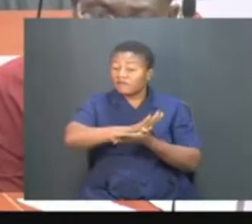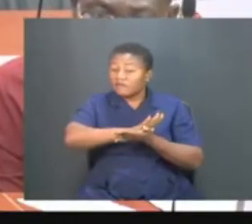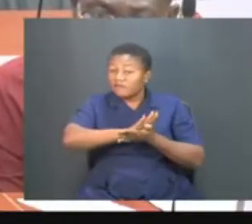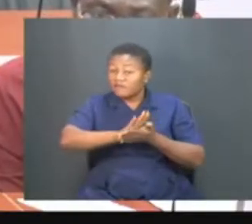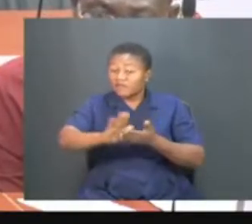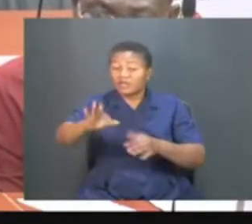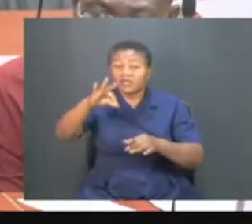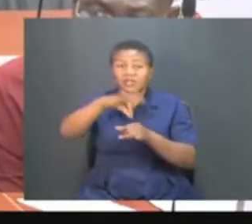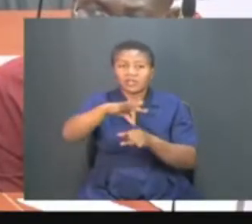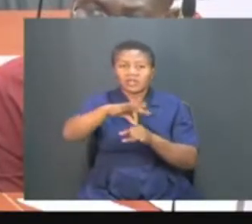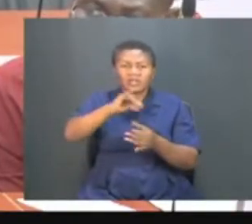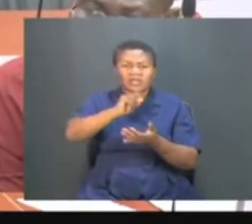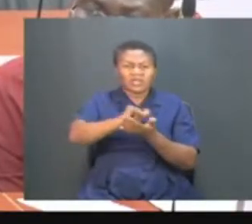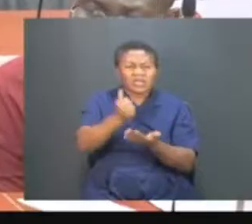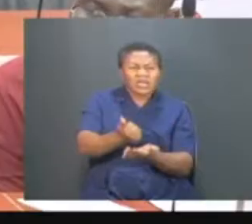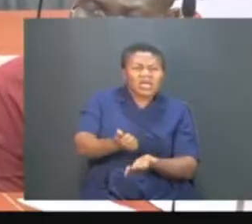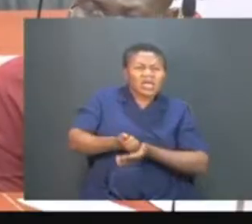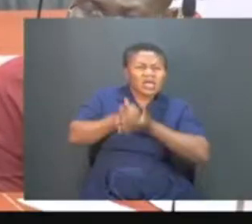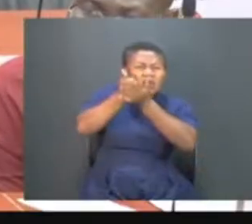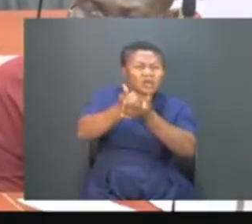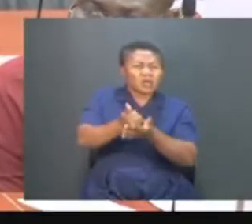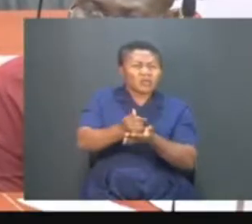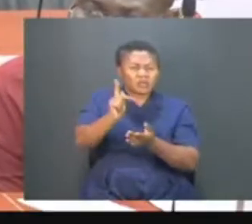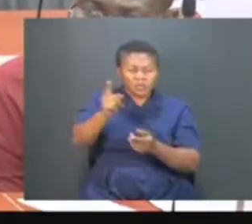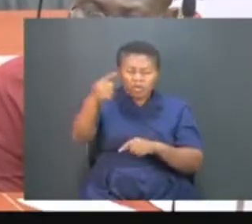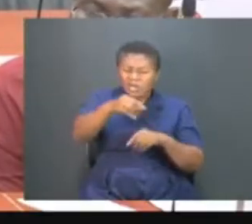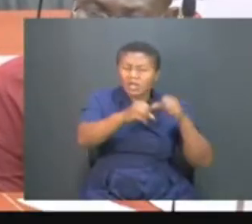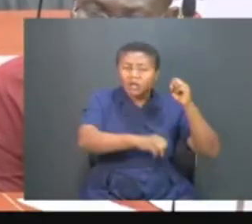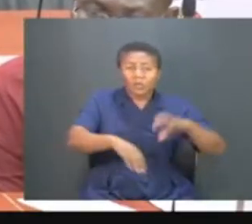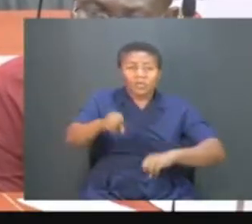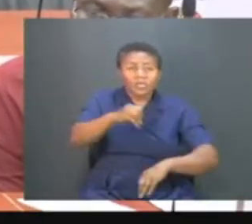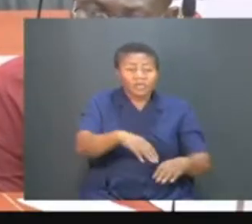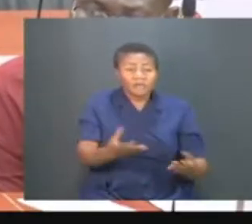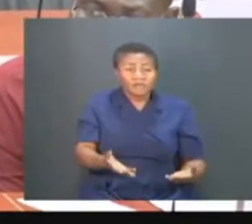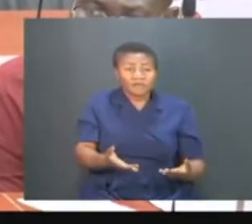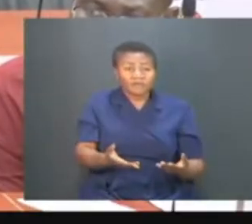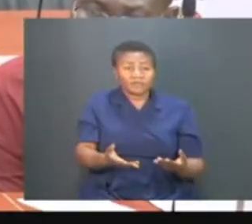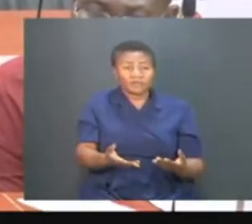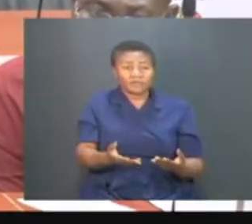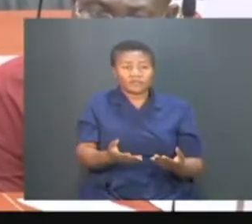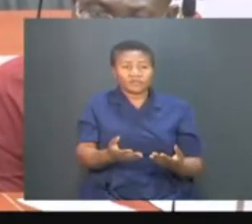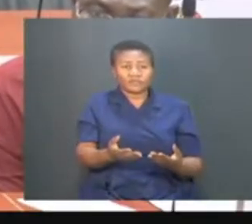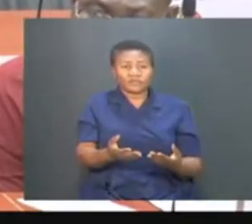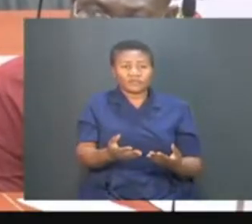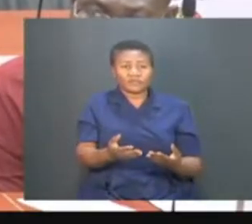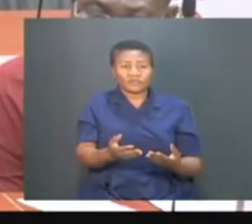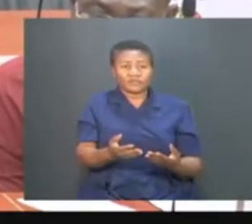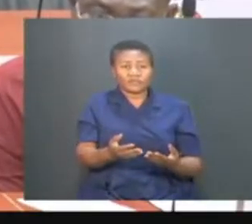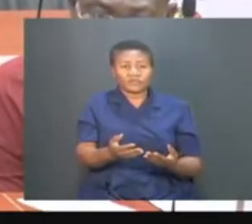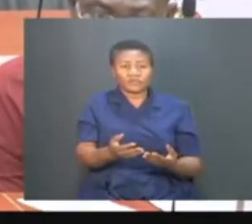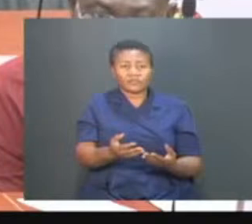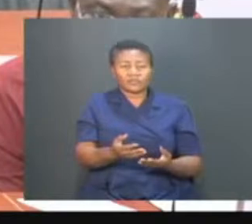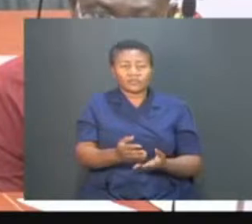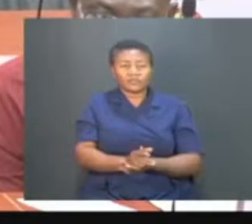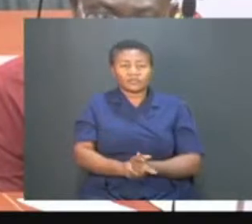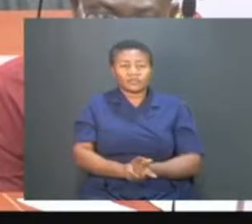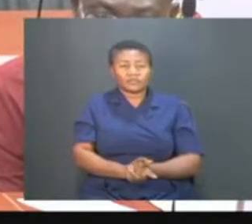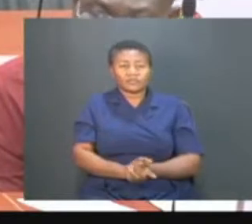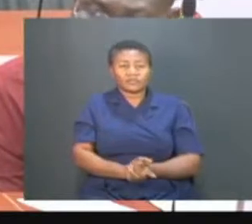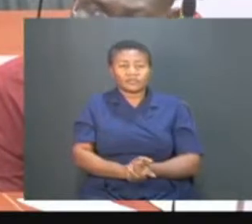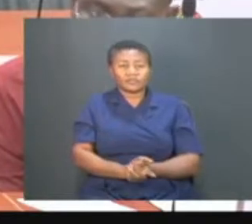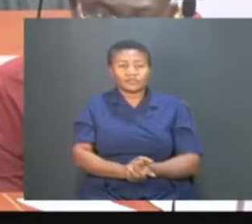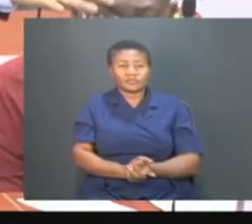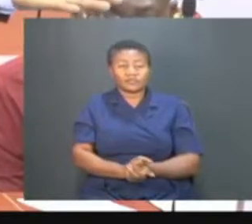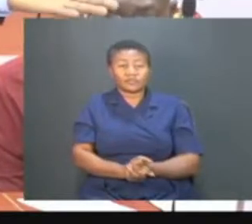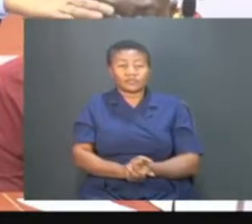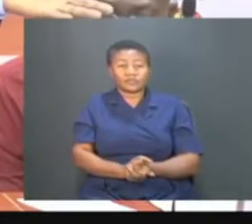restored the confidence of investors. Because American government had entered into trade war with the Asian partners. Now you